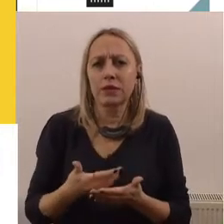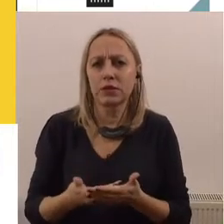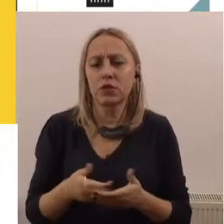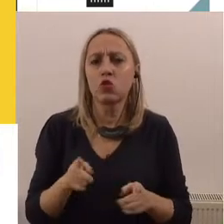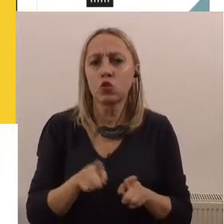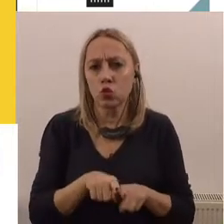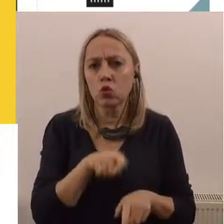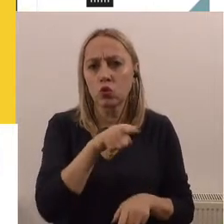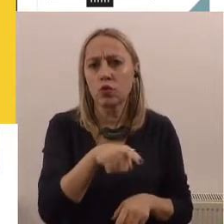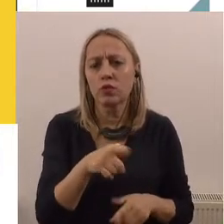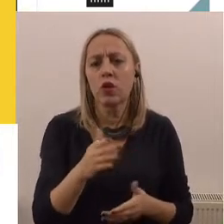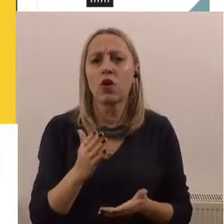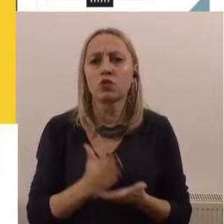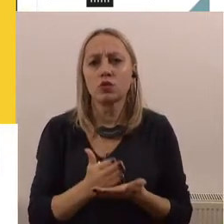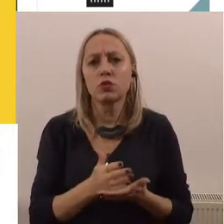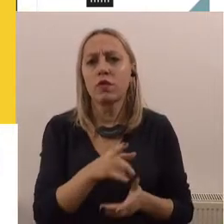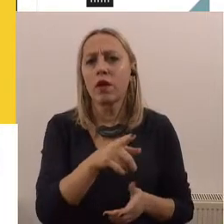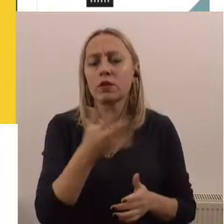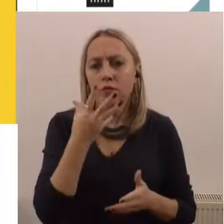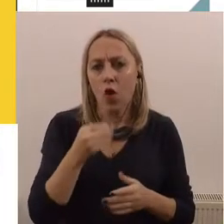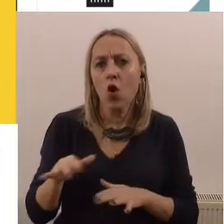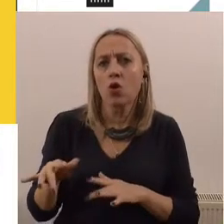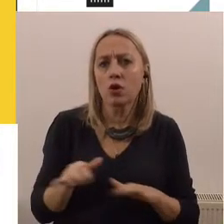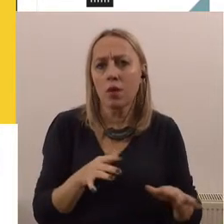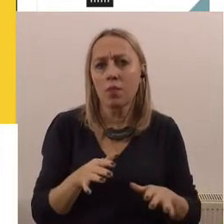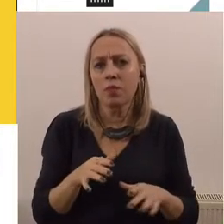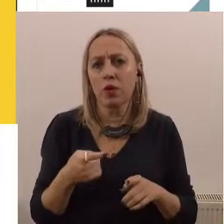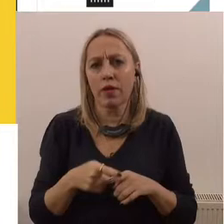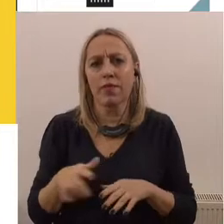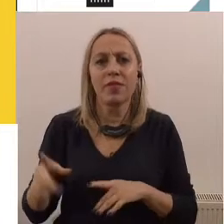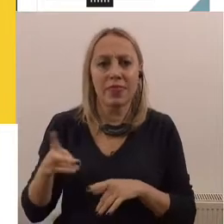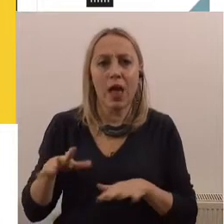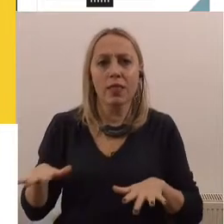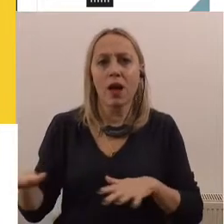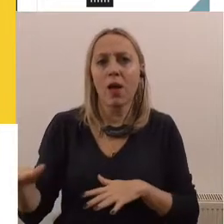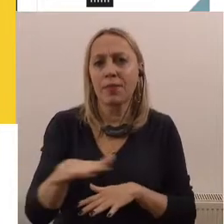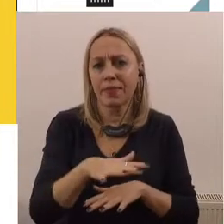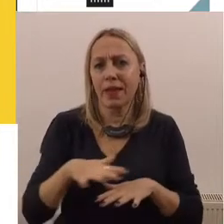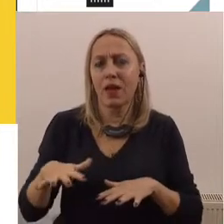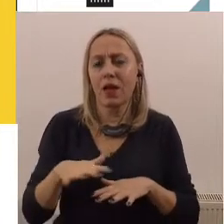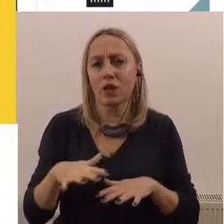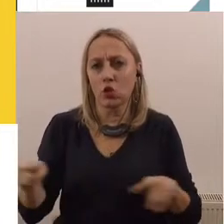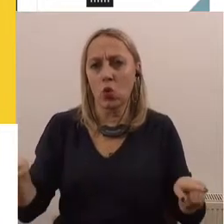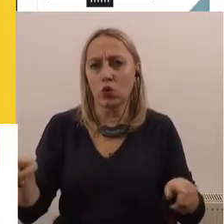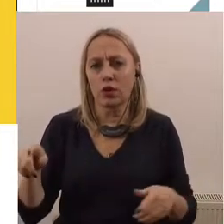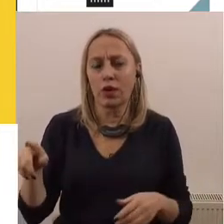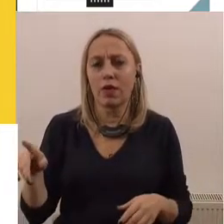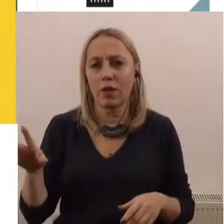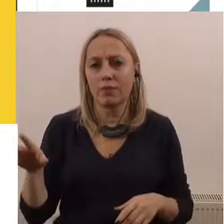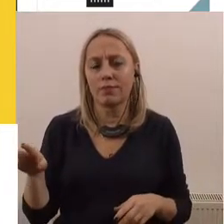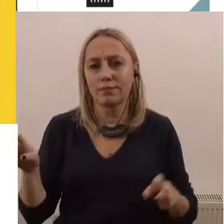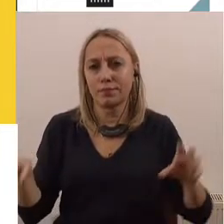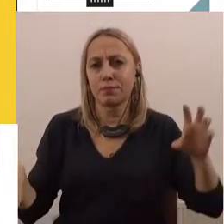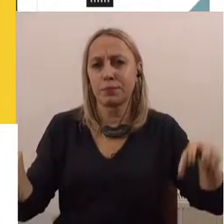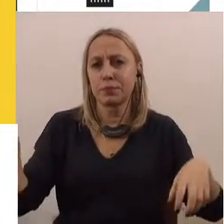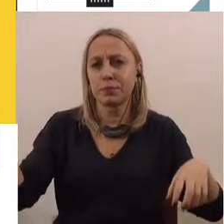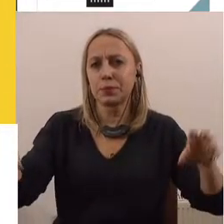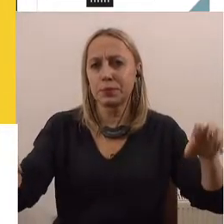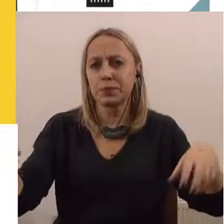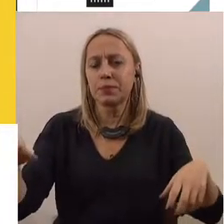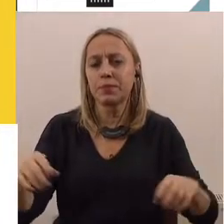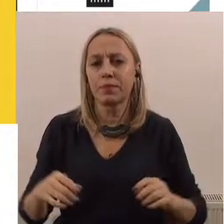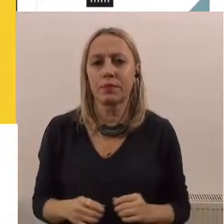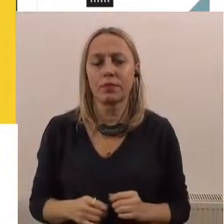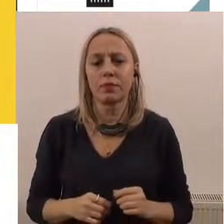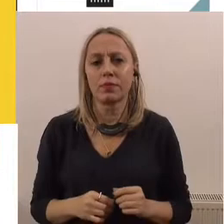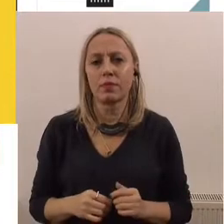a bottom up with guerrilla gardening and this kind of low budget, I